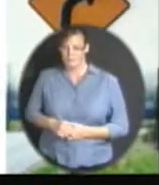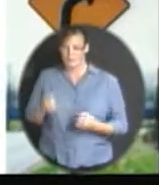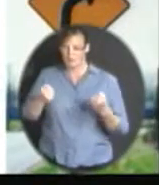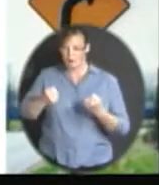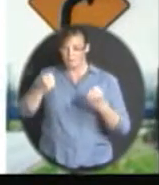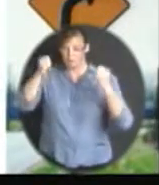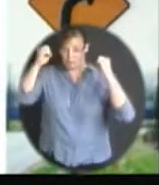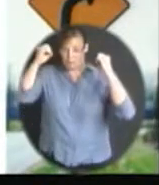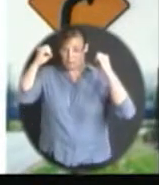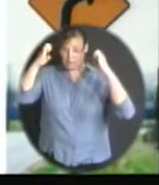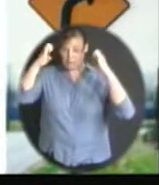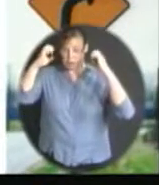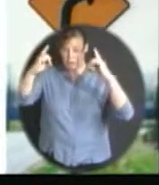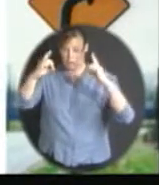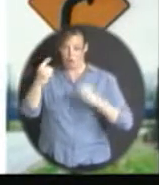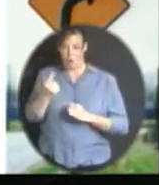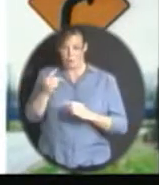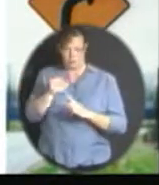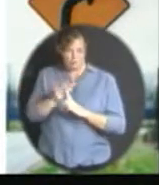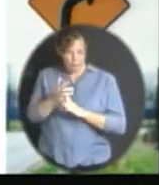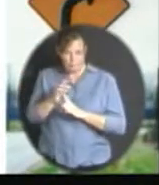Driver's education, always popular.